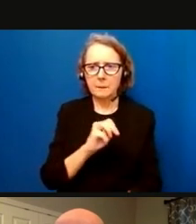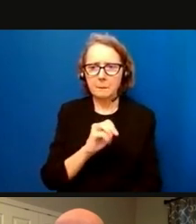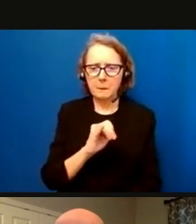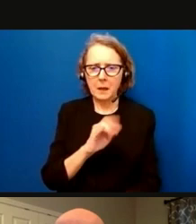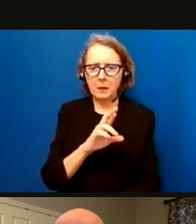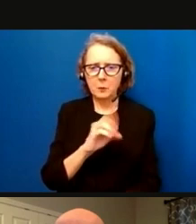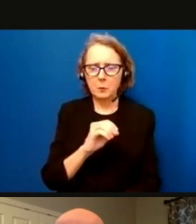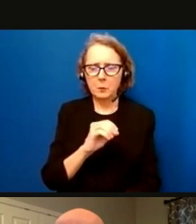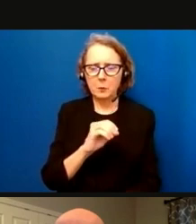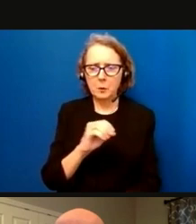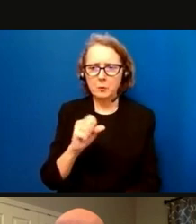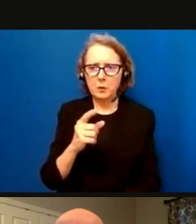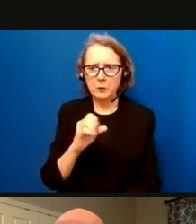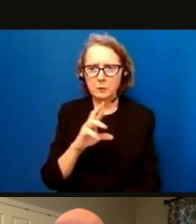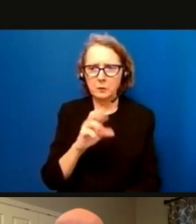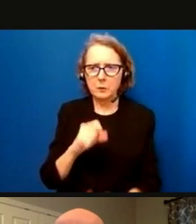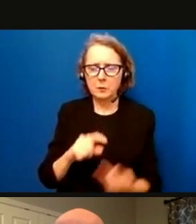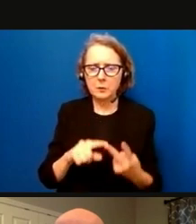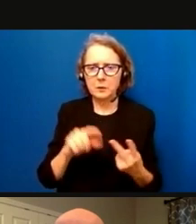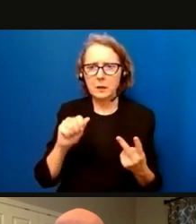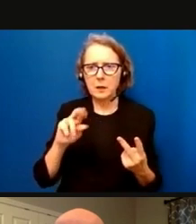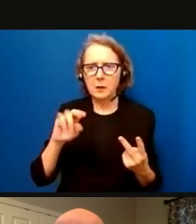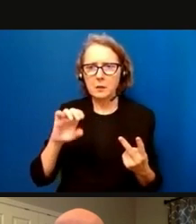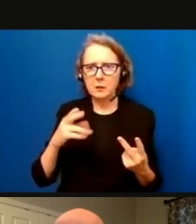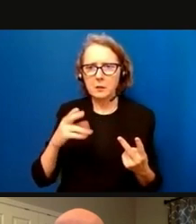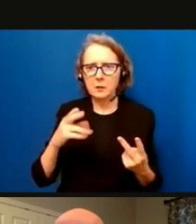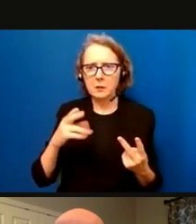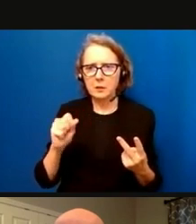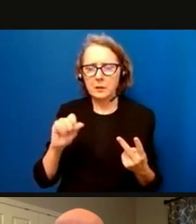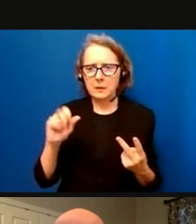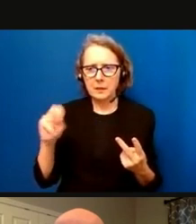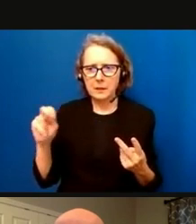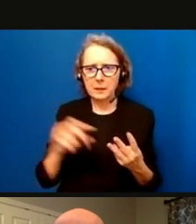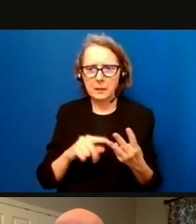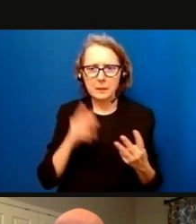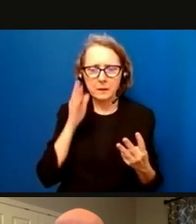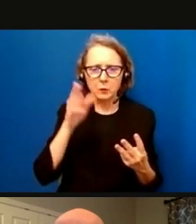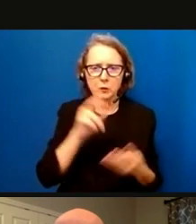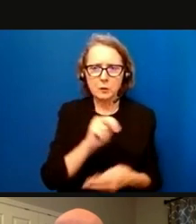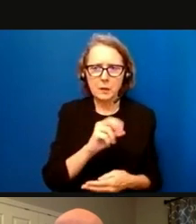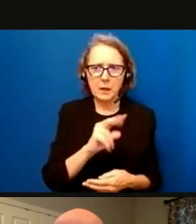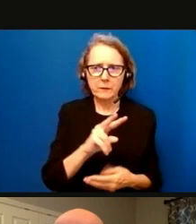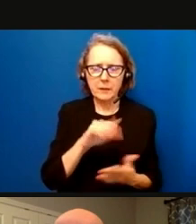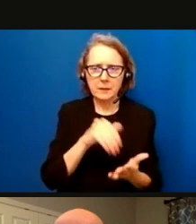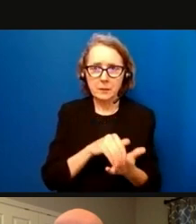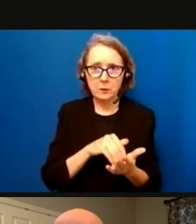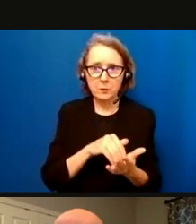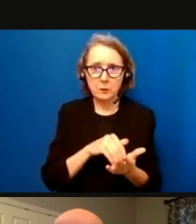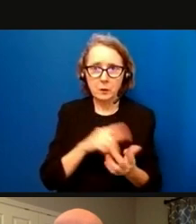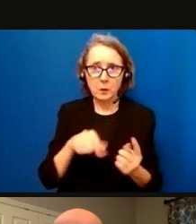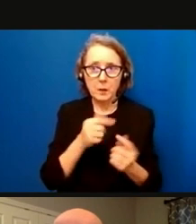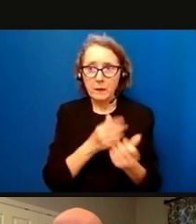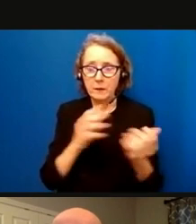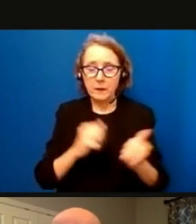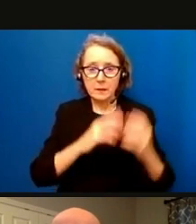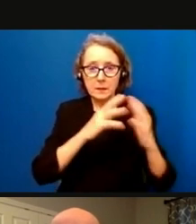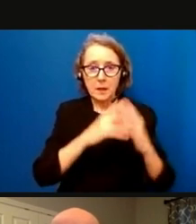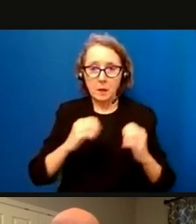shelters, Arches Inn, the future navigation center, when those things are all up and